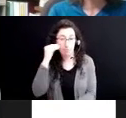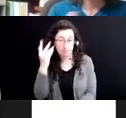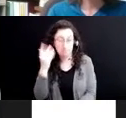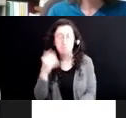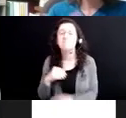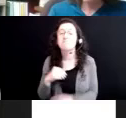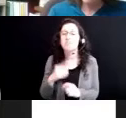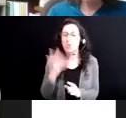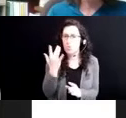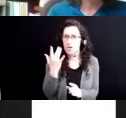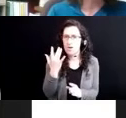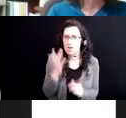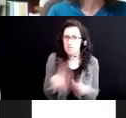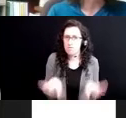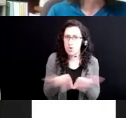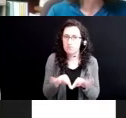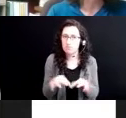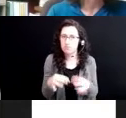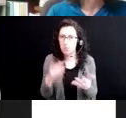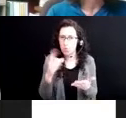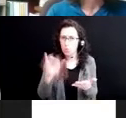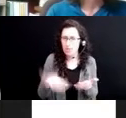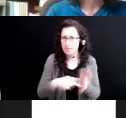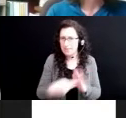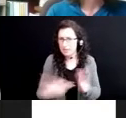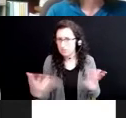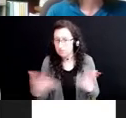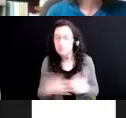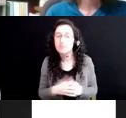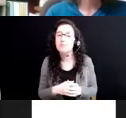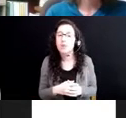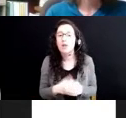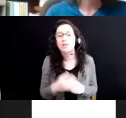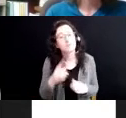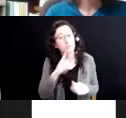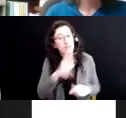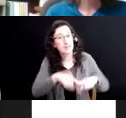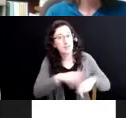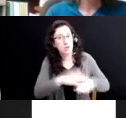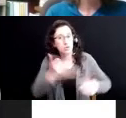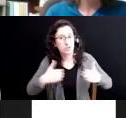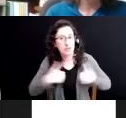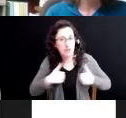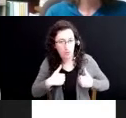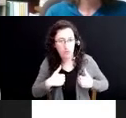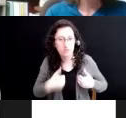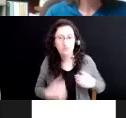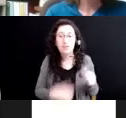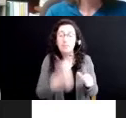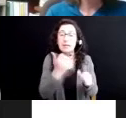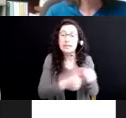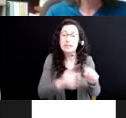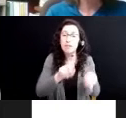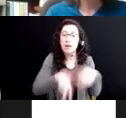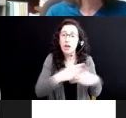in order to define what habitat is, because every critter, every different species of wildlife has